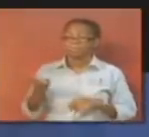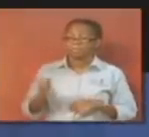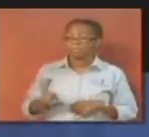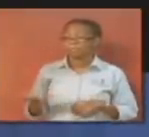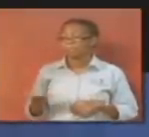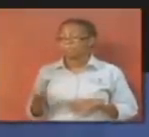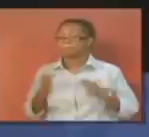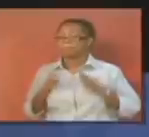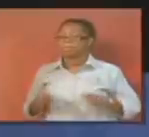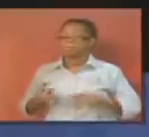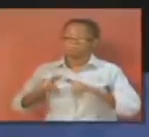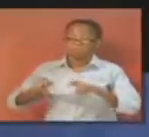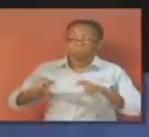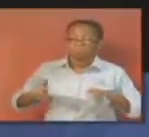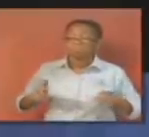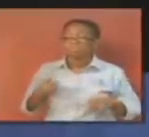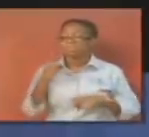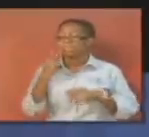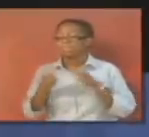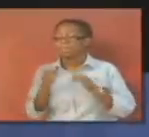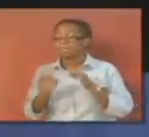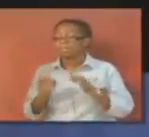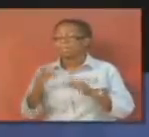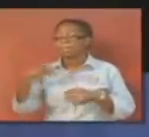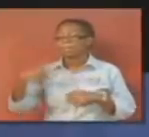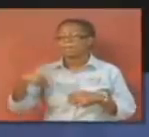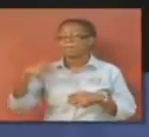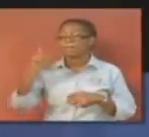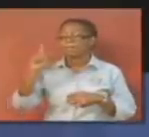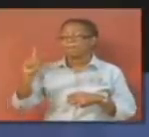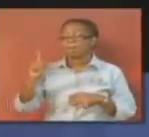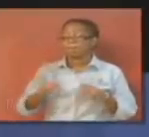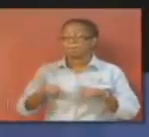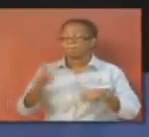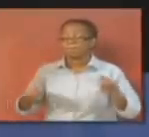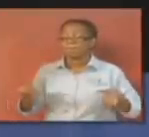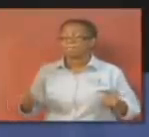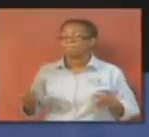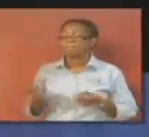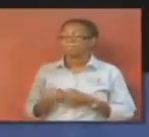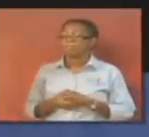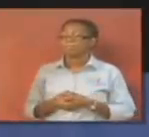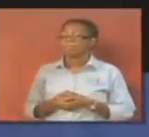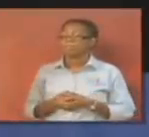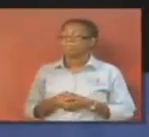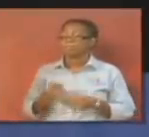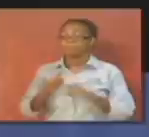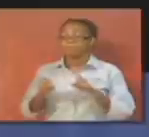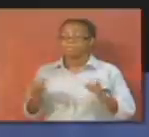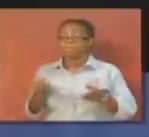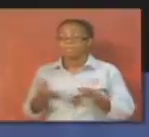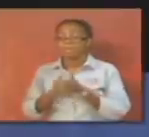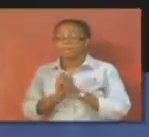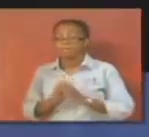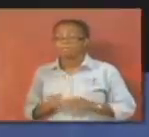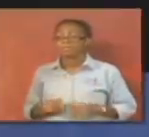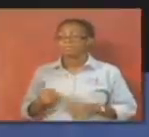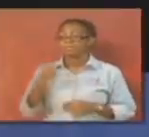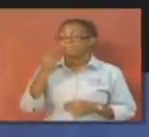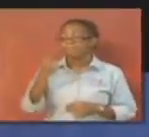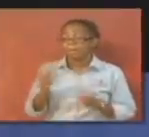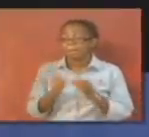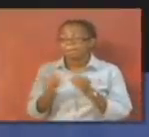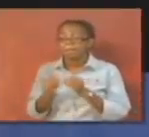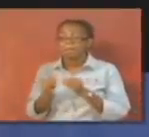fatalities. I'm not sure if you announced it or it came before and I missed it, but just an update on that. Have we seen any fatalities in relation